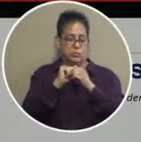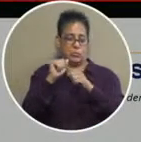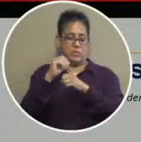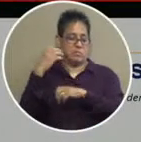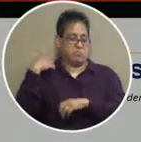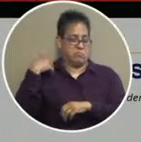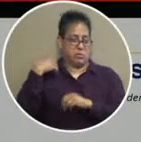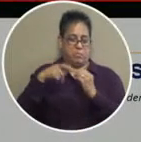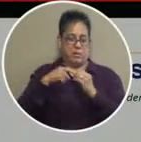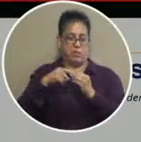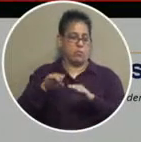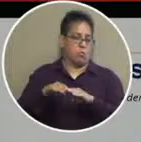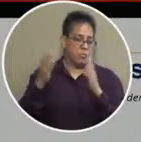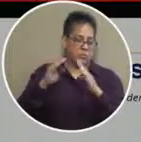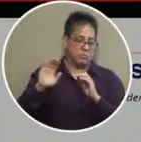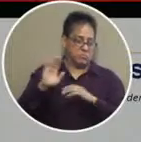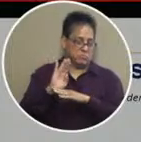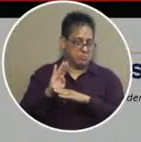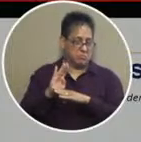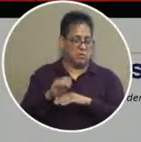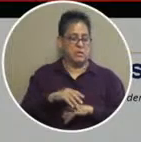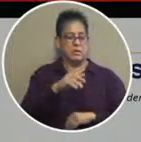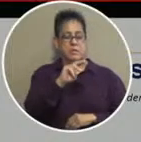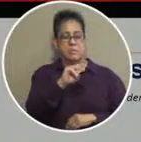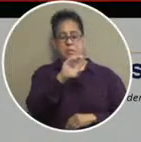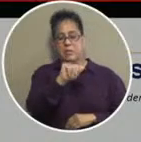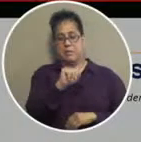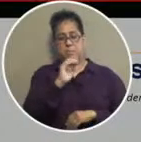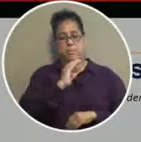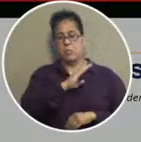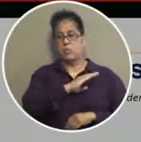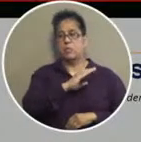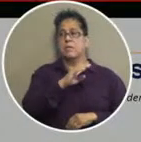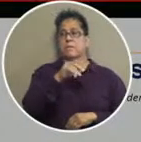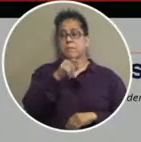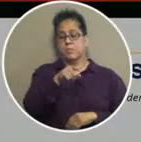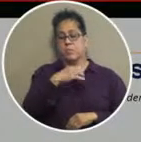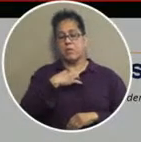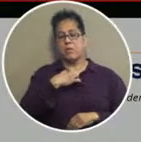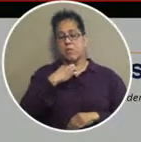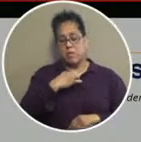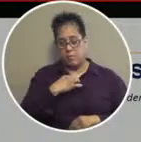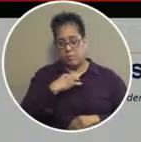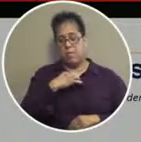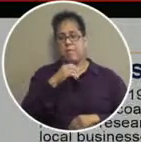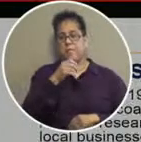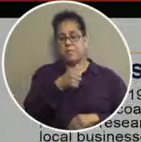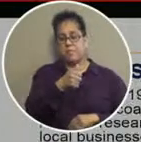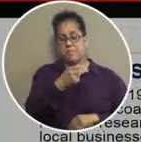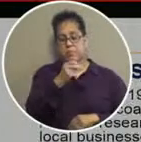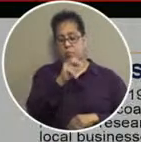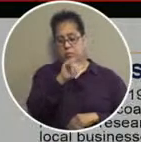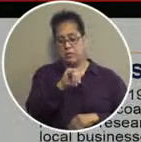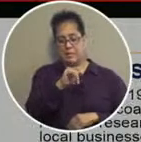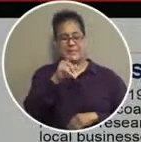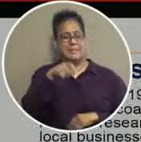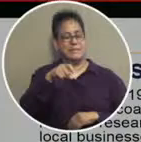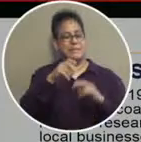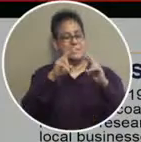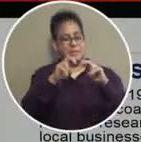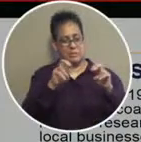employers on reopening needs. An MCA board director, Holly Trubovich, has voluntarily led a needs